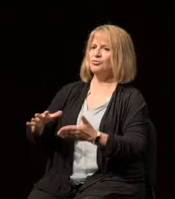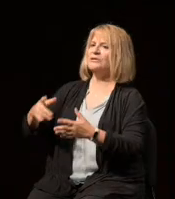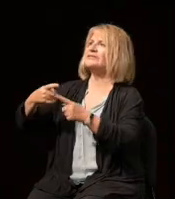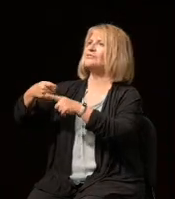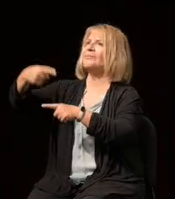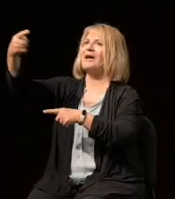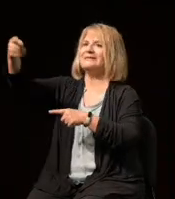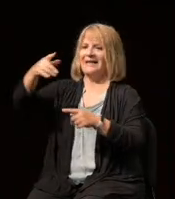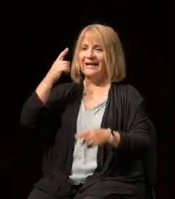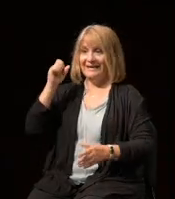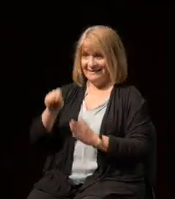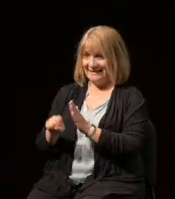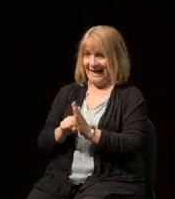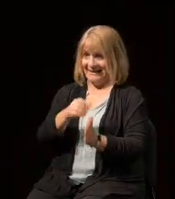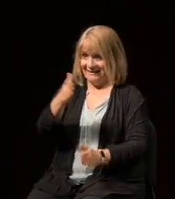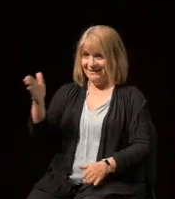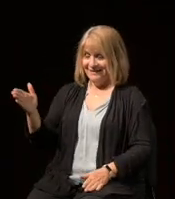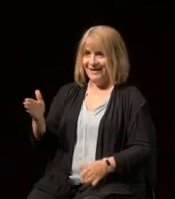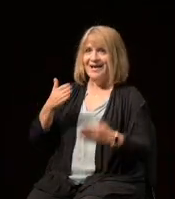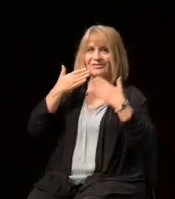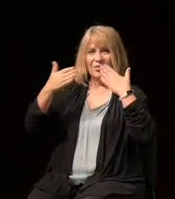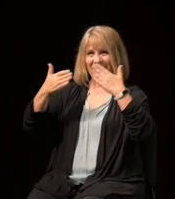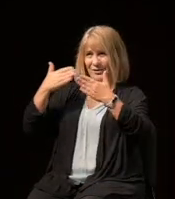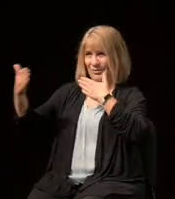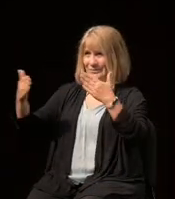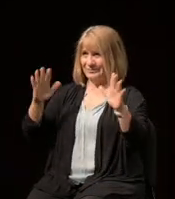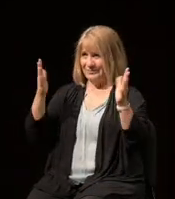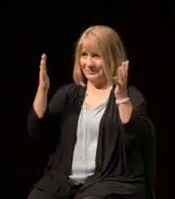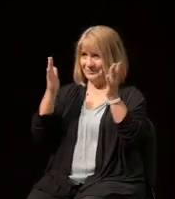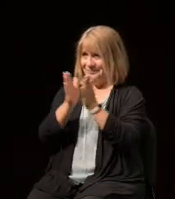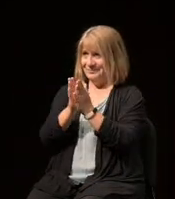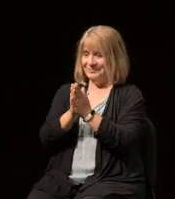in the state. All right, thank you, everyone.